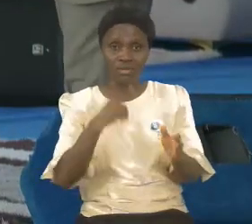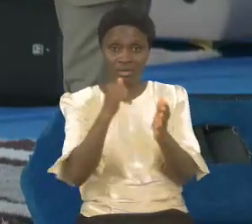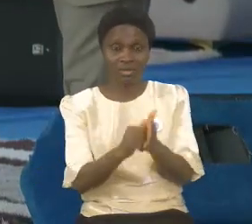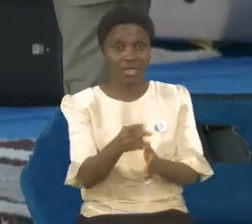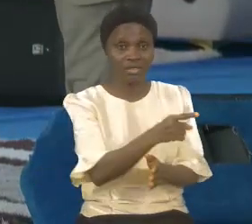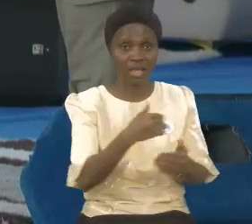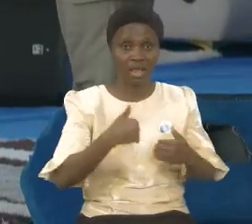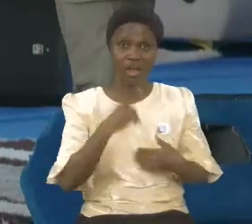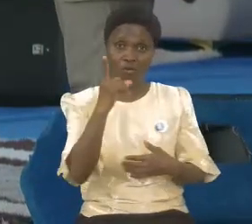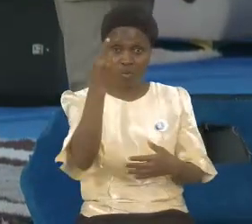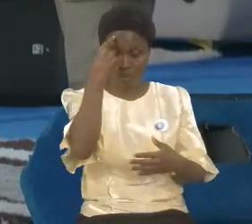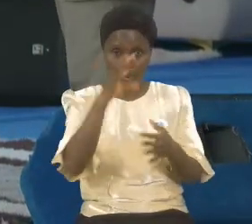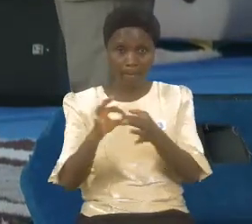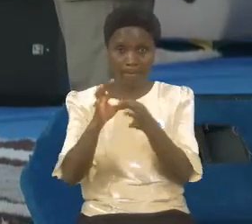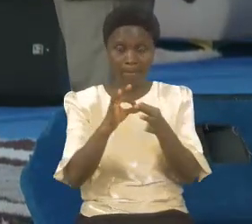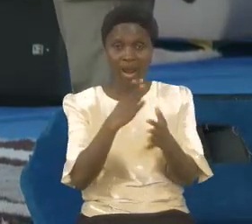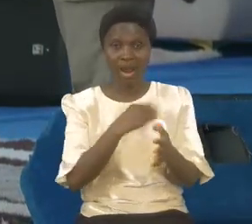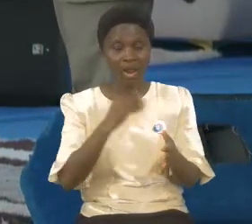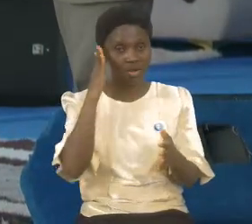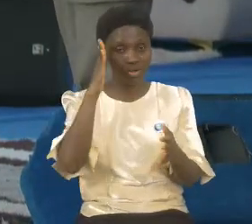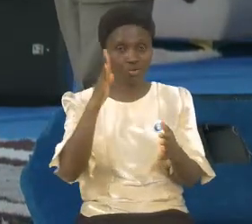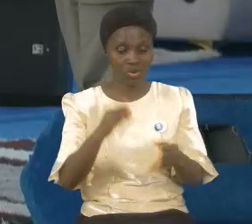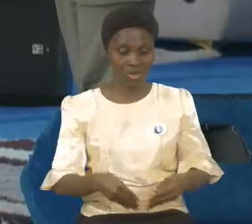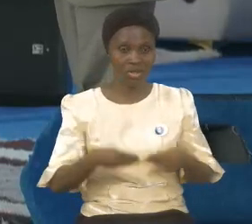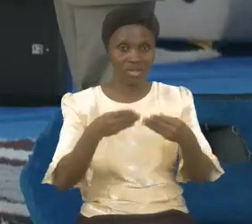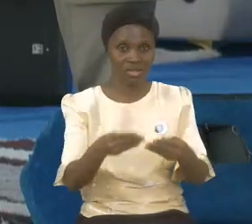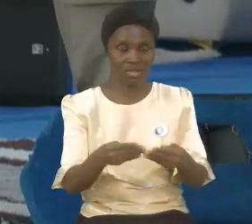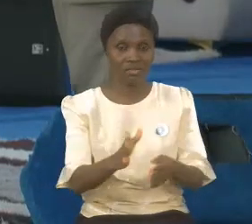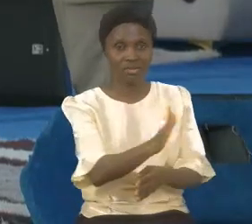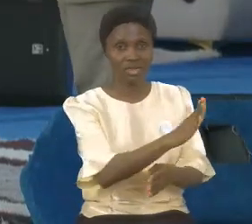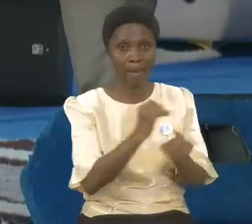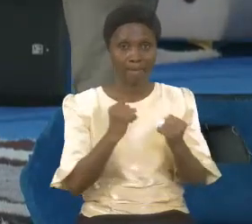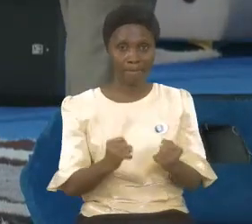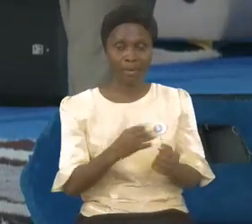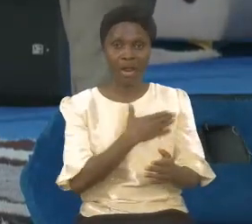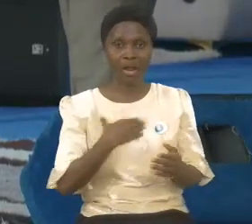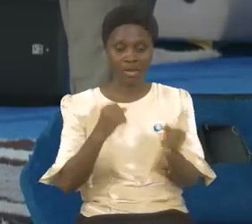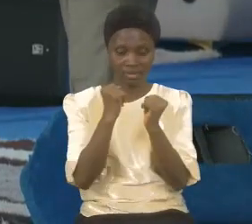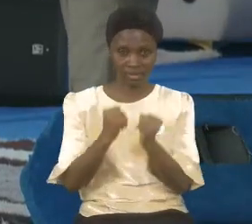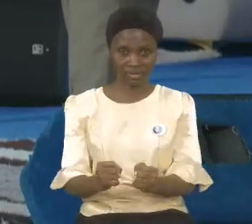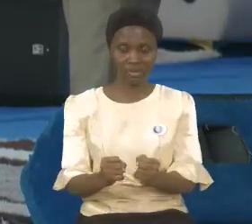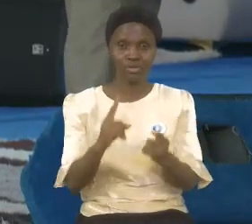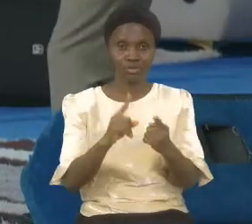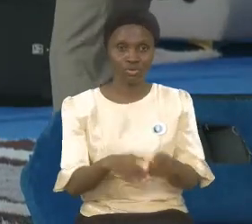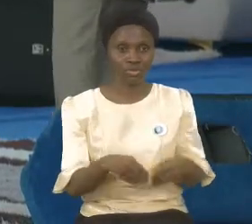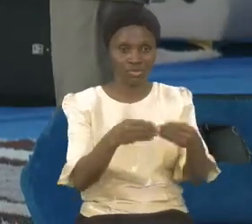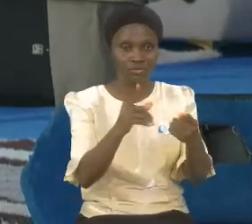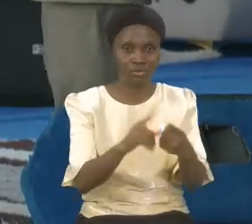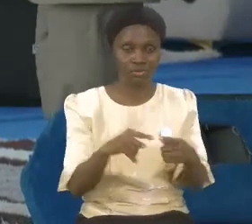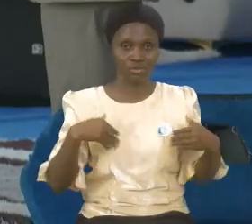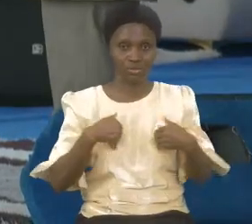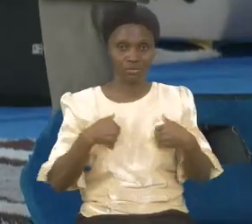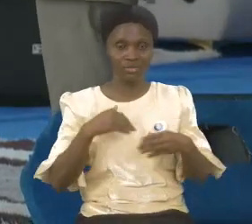shall give their power and strength unto the beast. And then in verse 14,